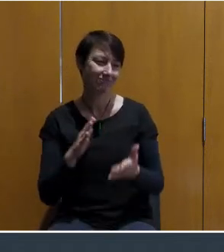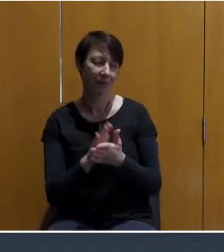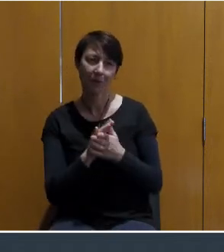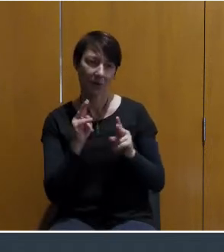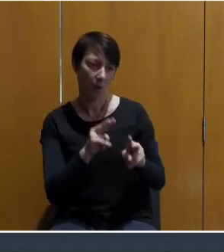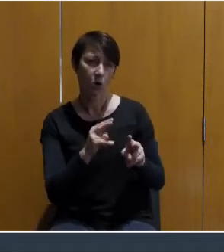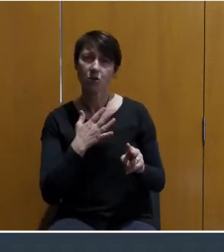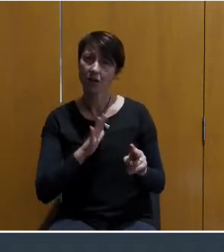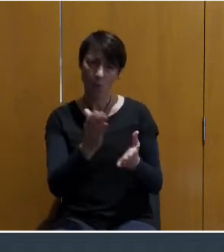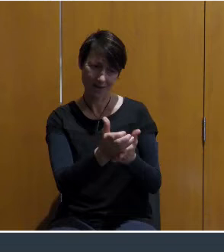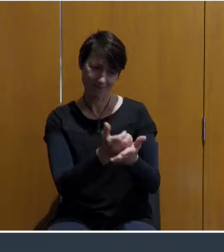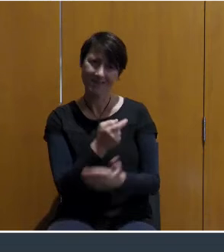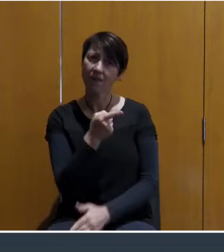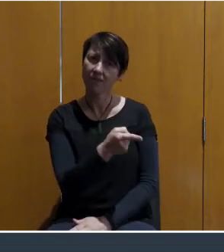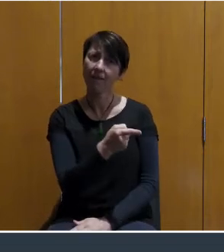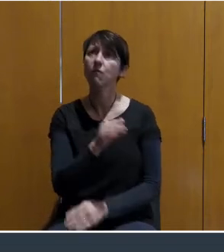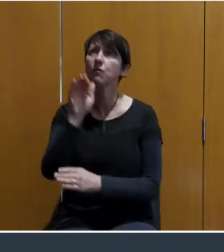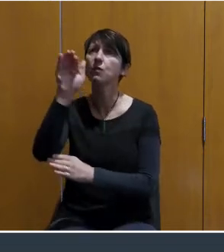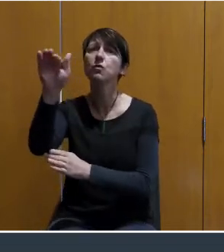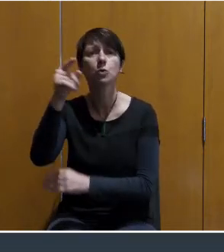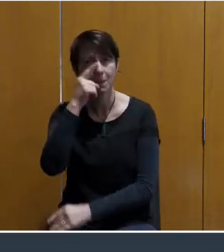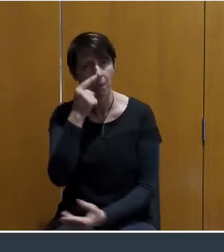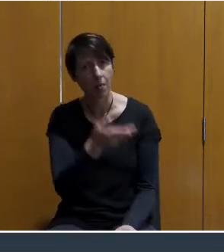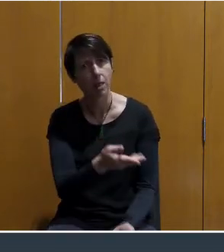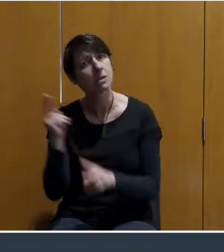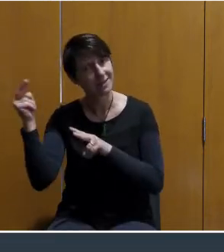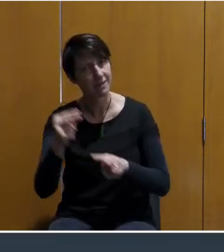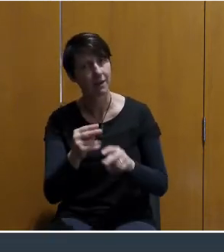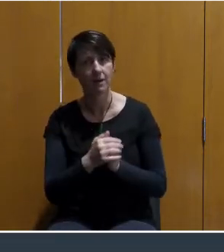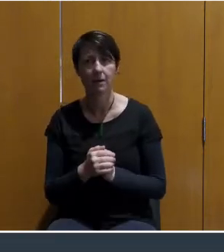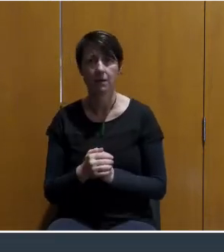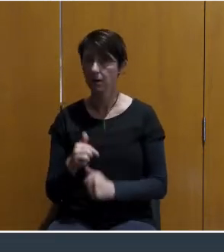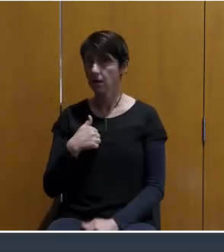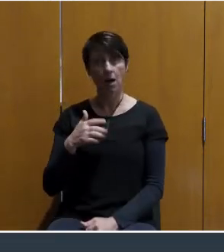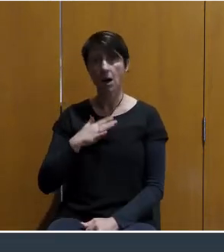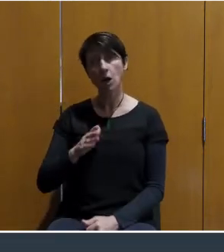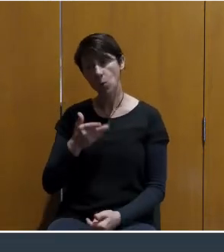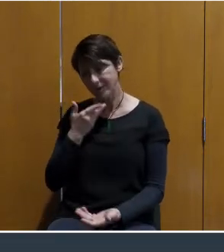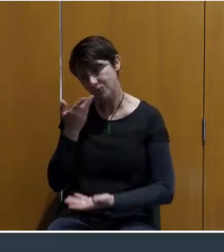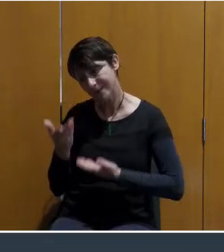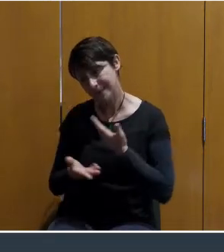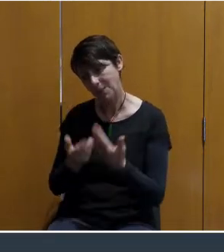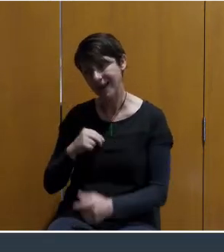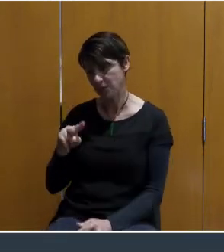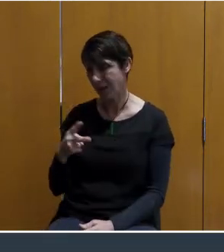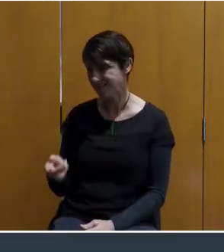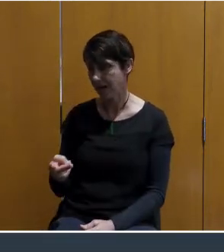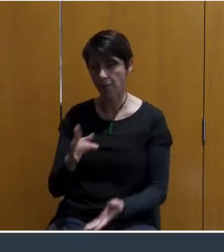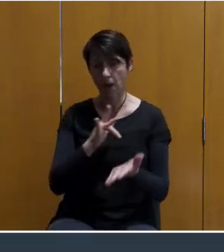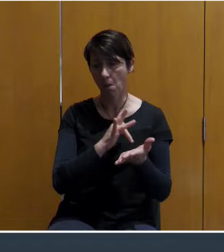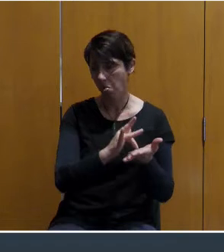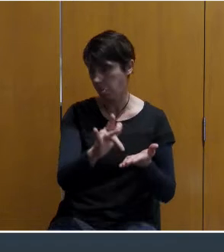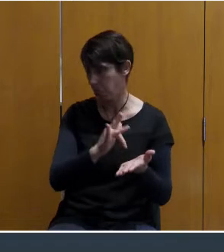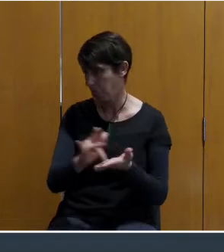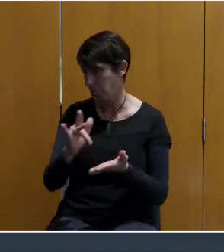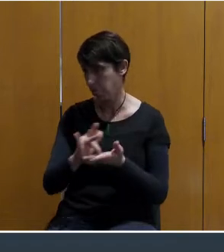that for the future generations. I don't want to have to explain to my son that there are no dotterels left because I didn't do everything I could to save them when